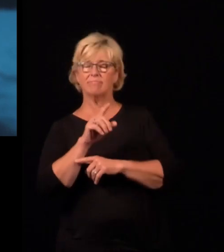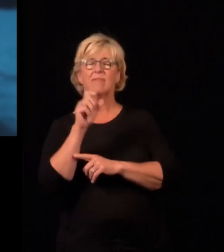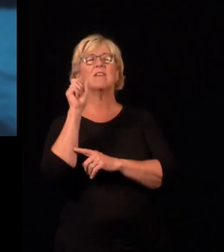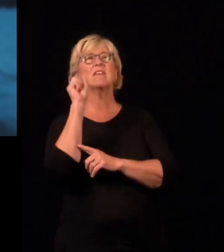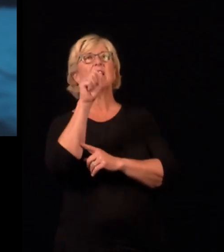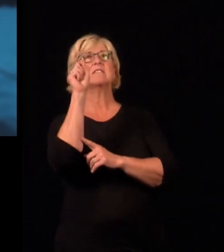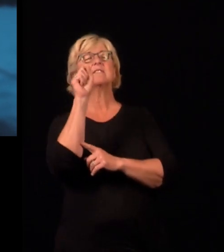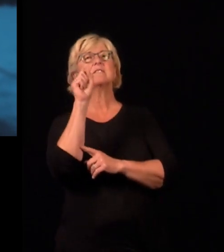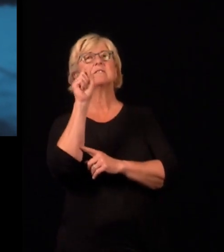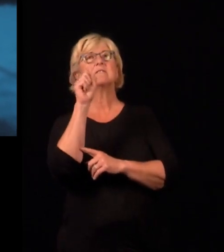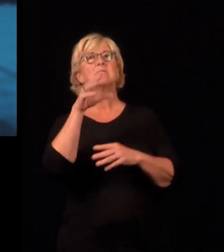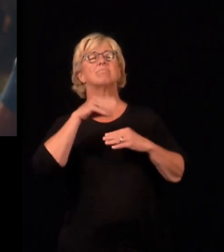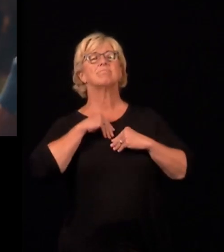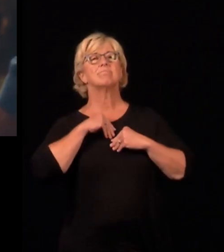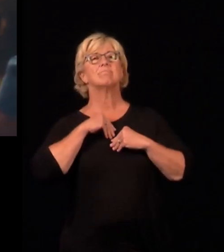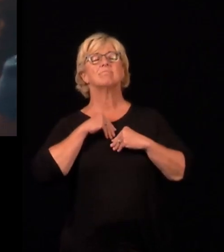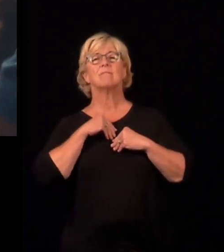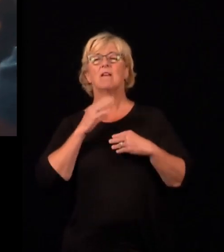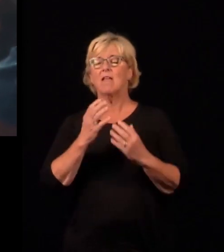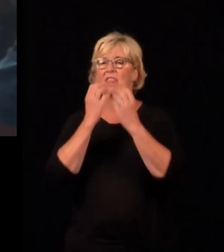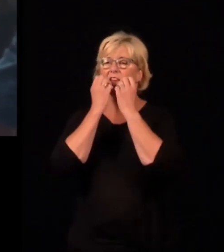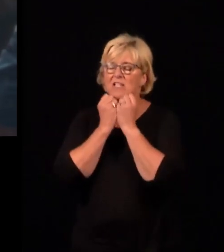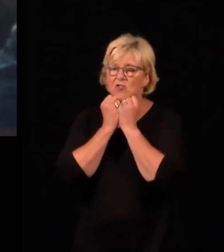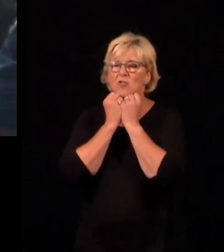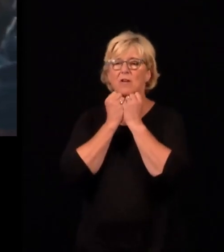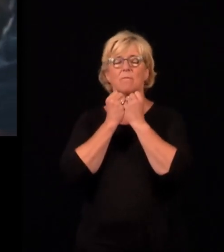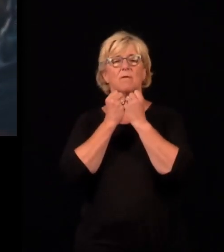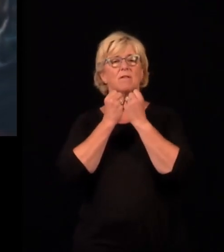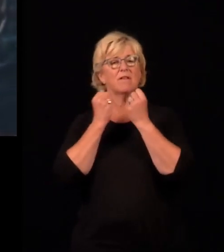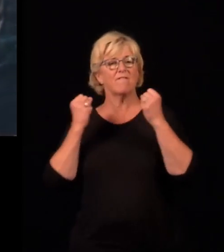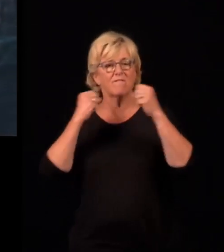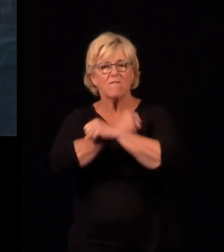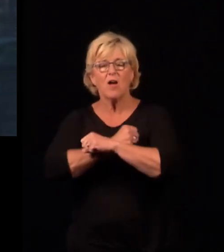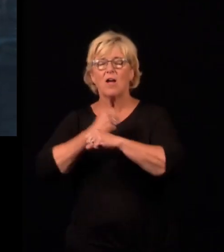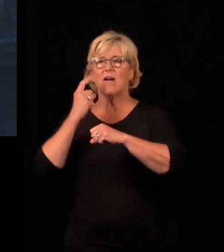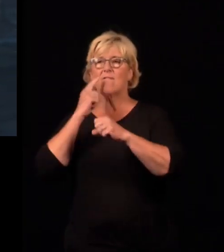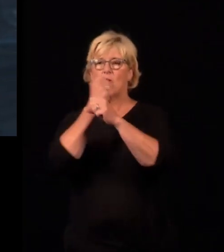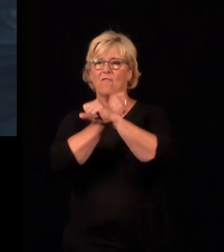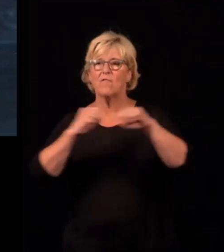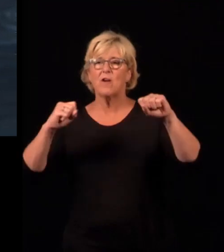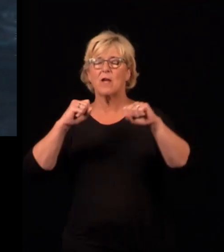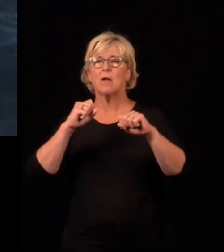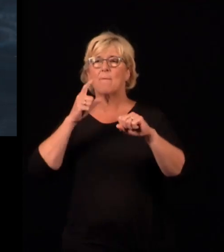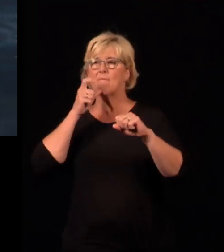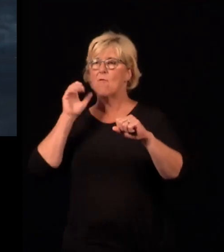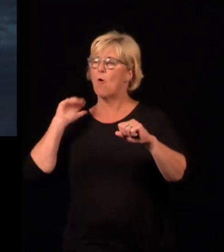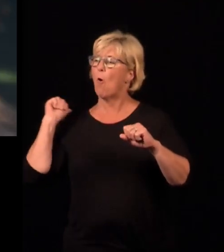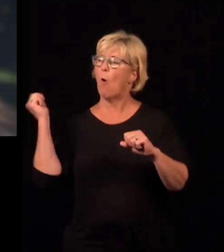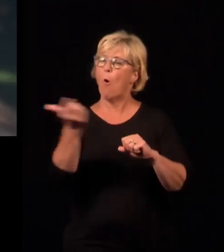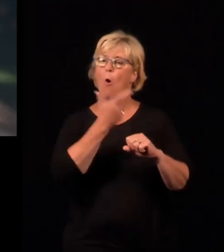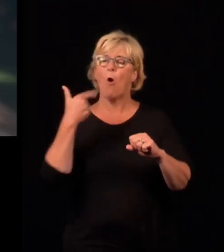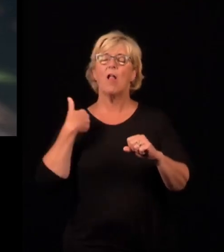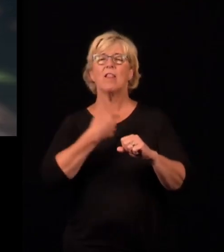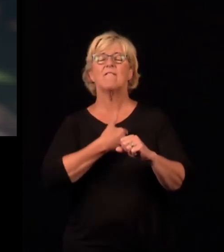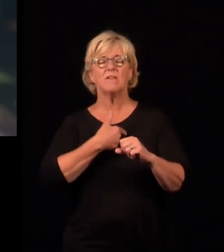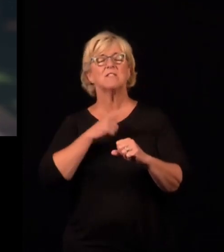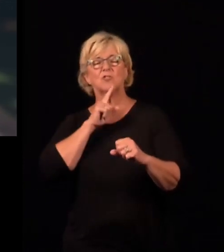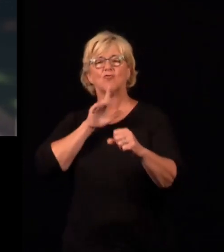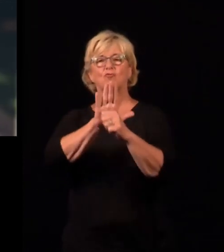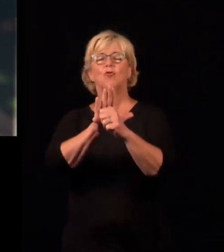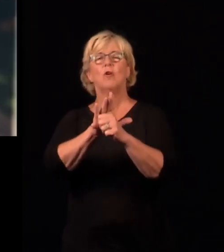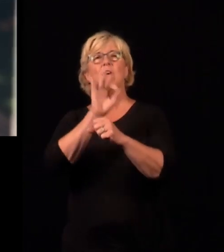yes. They cherished and fought for freedom, so those coming behind them were assured of